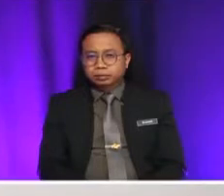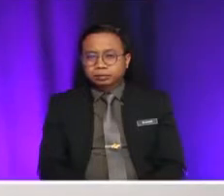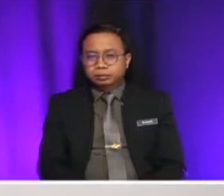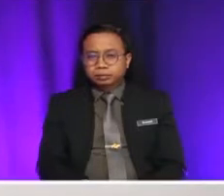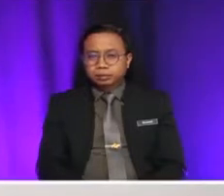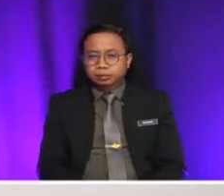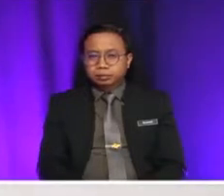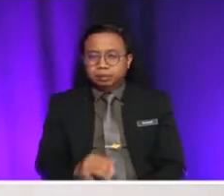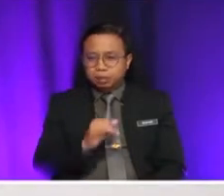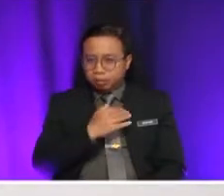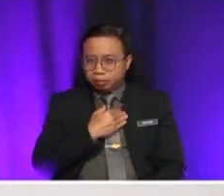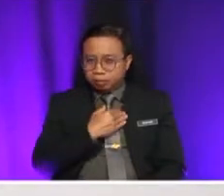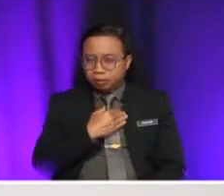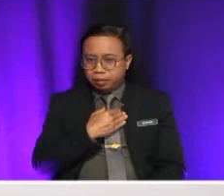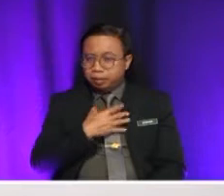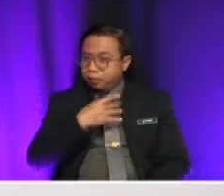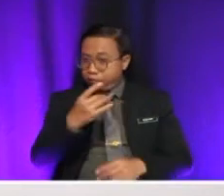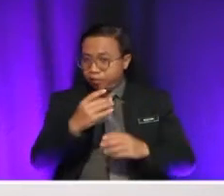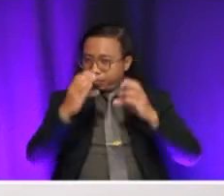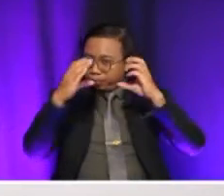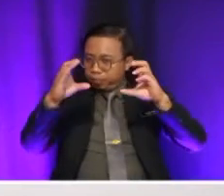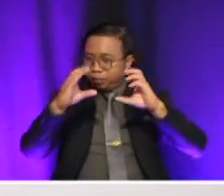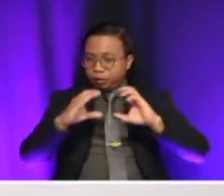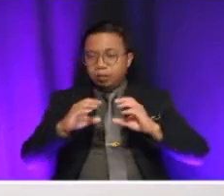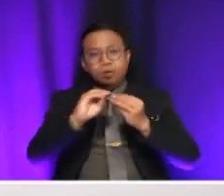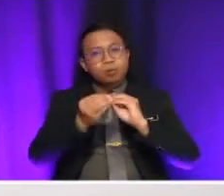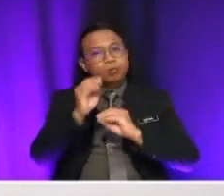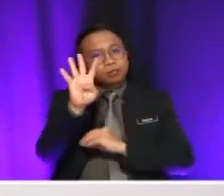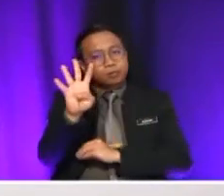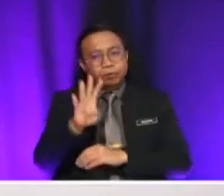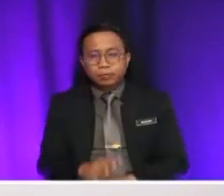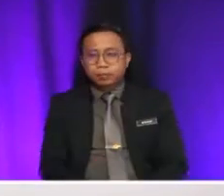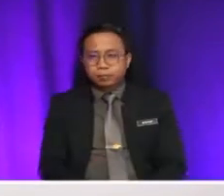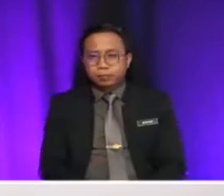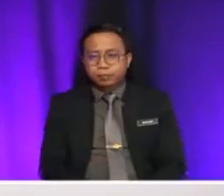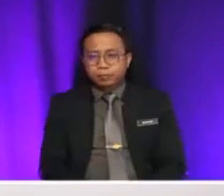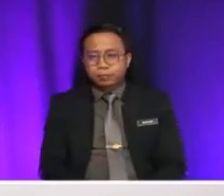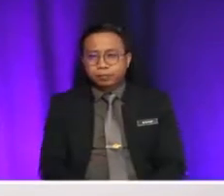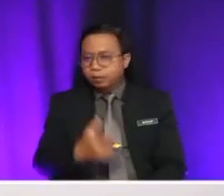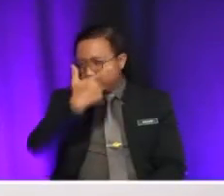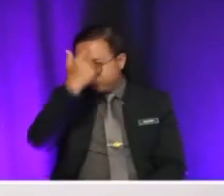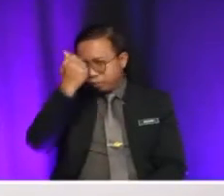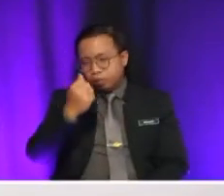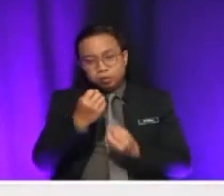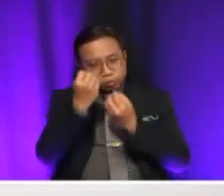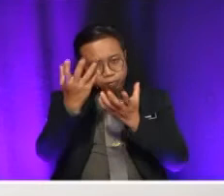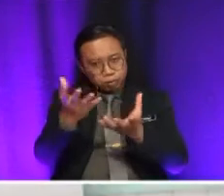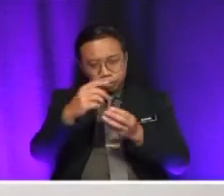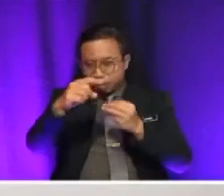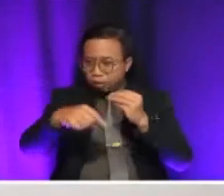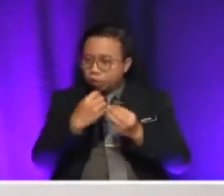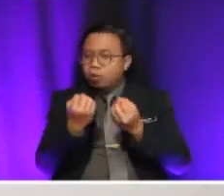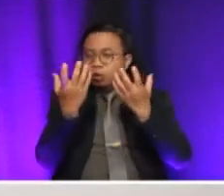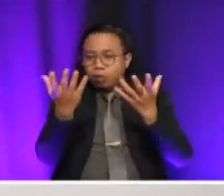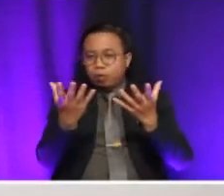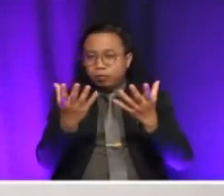Okay, well, my favorite paragraph is number 4. because it explains a lot about kinds